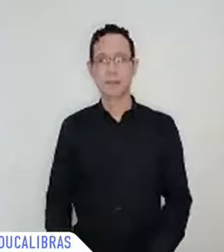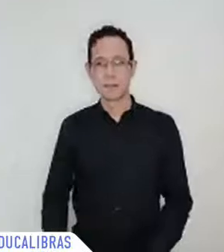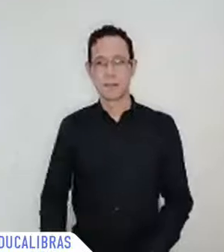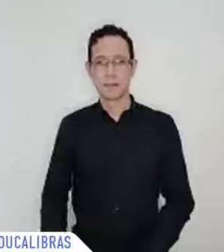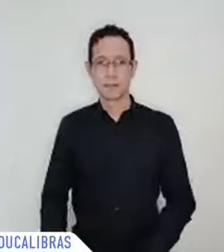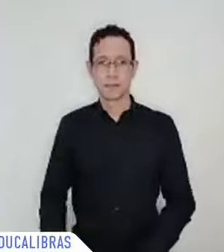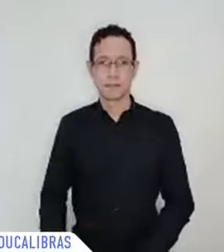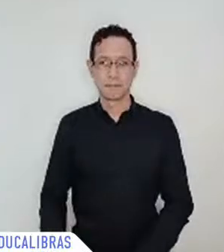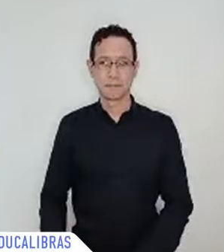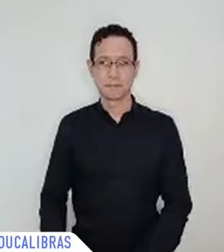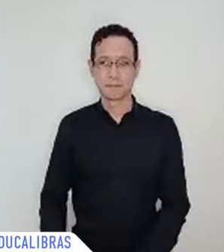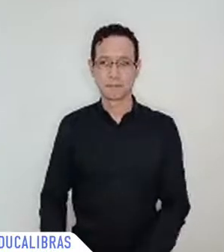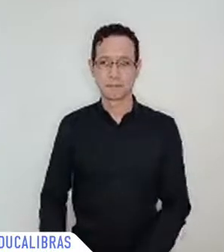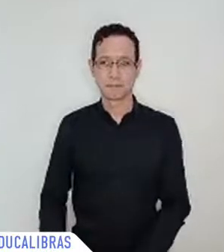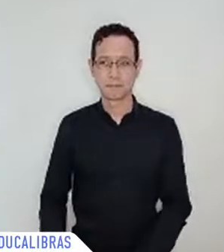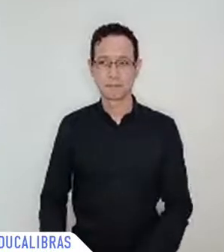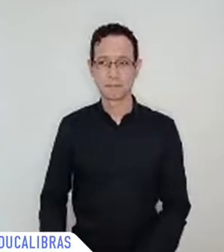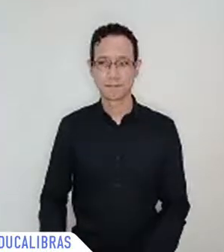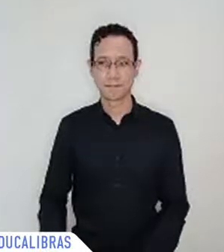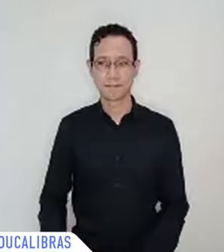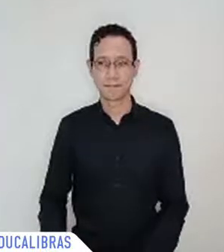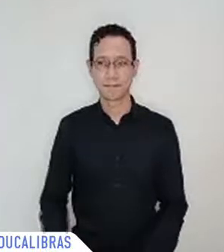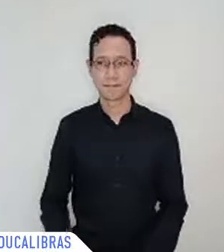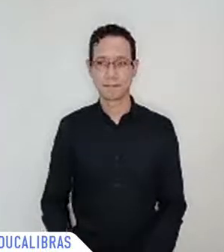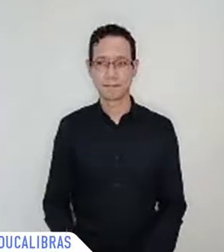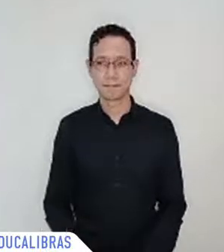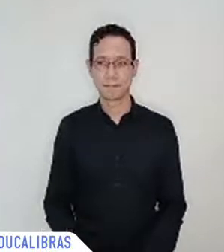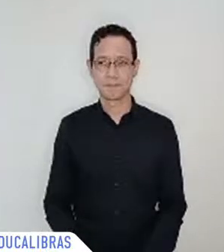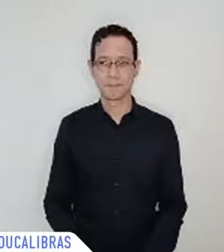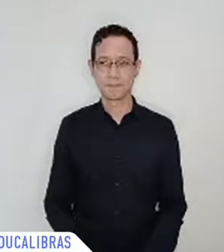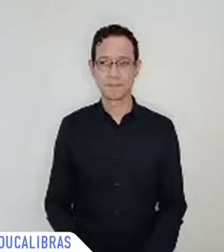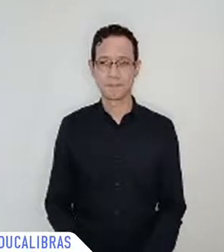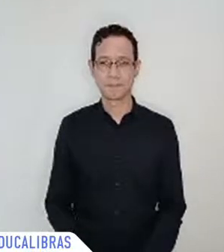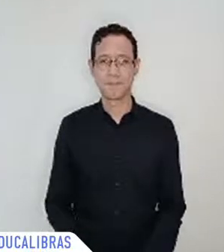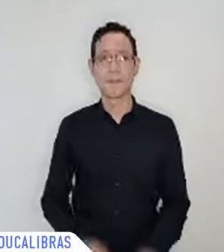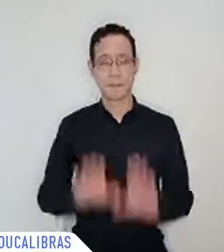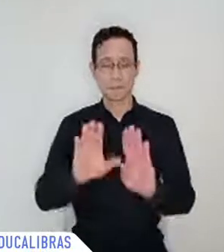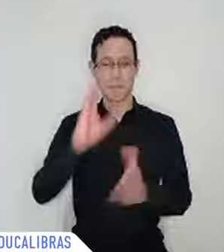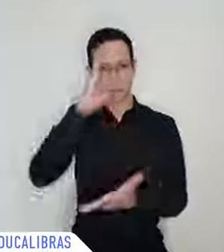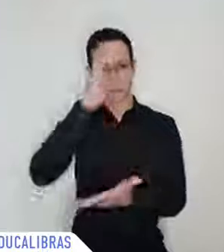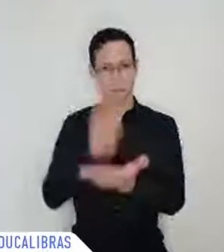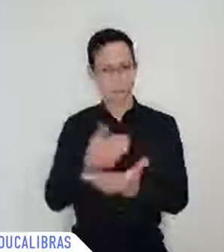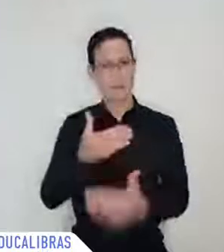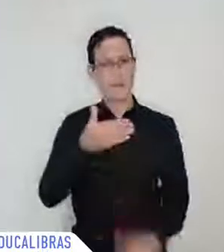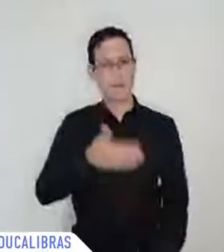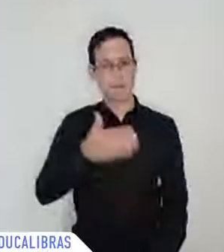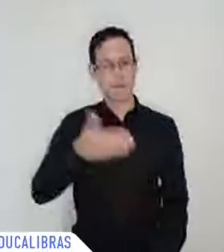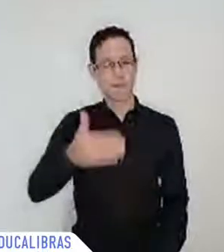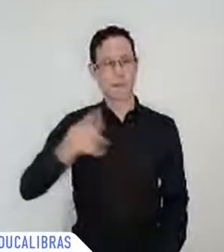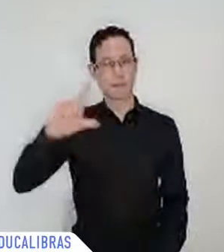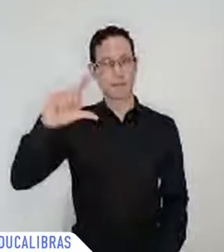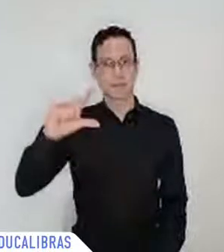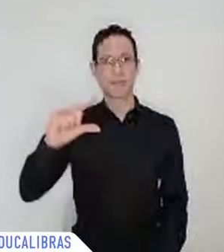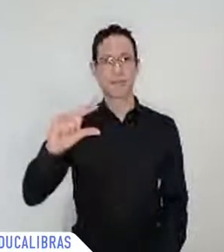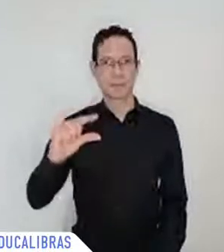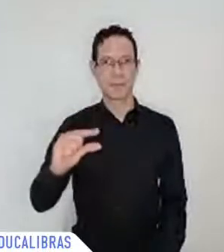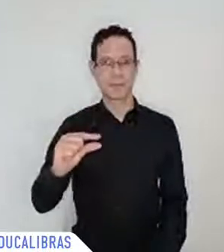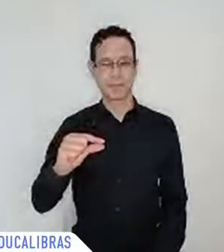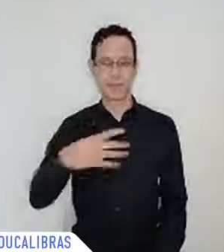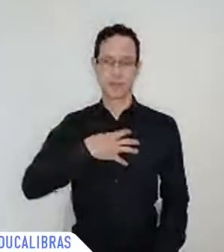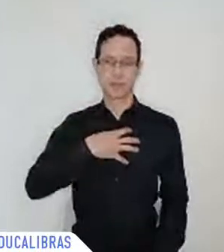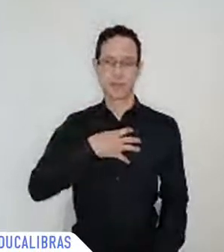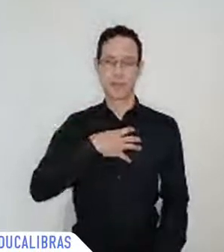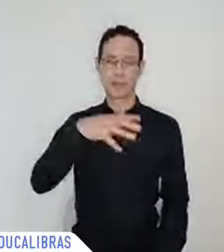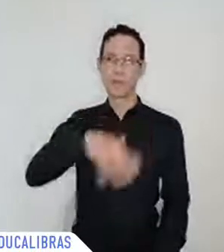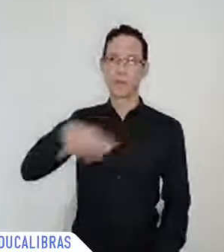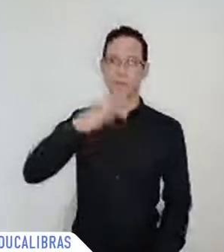Brazil, it's a paradox, but we show the highest level of trust, but this